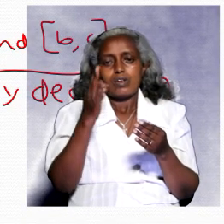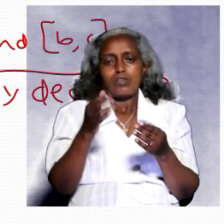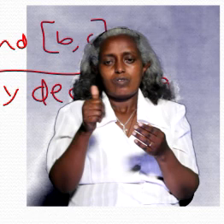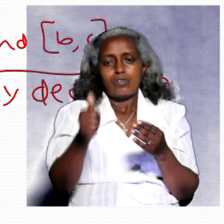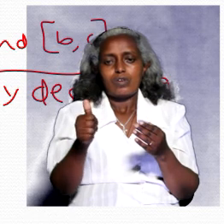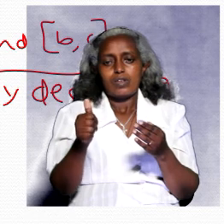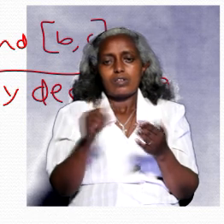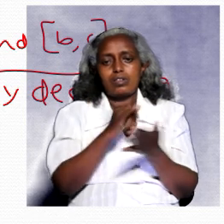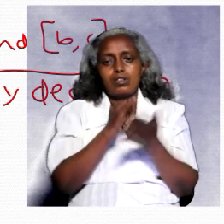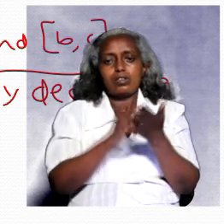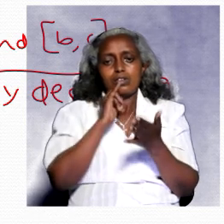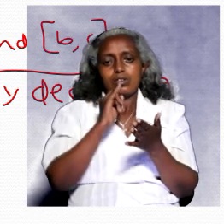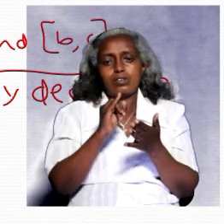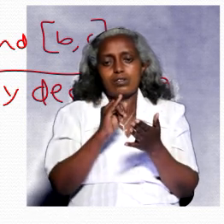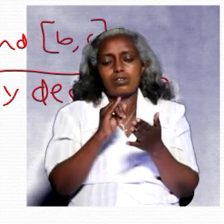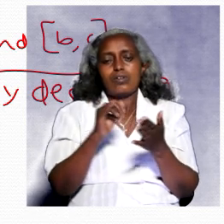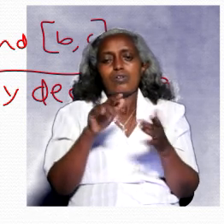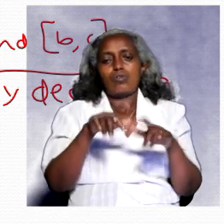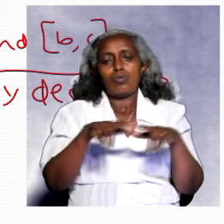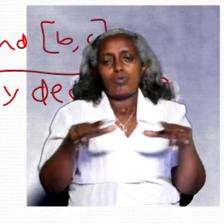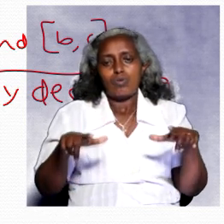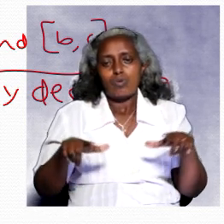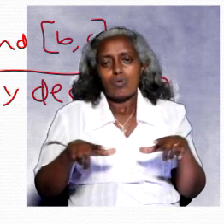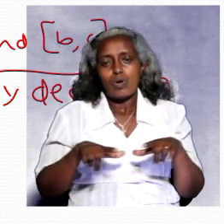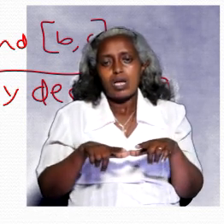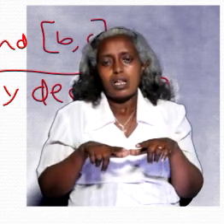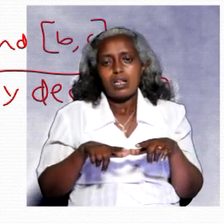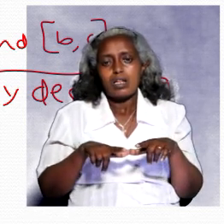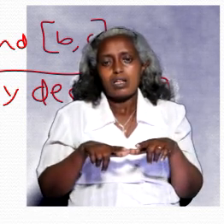f of a is it is local